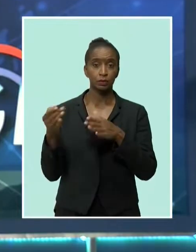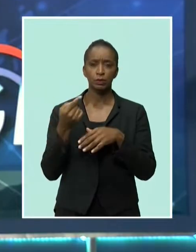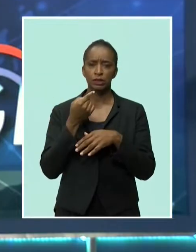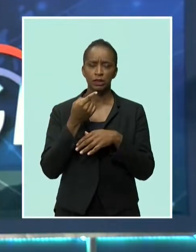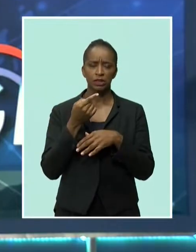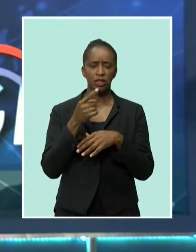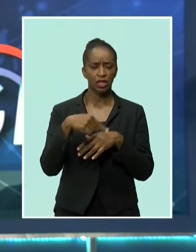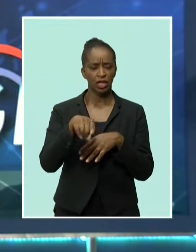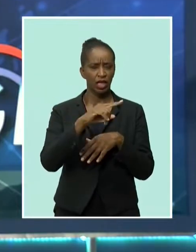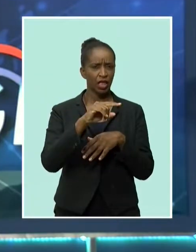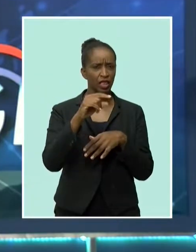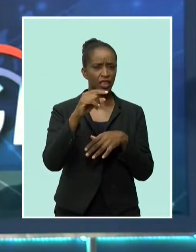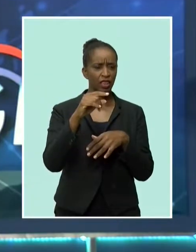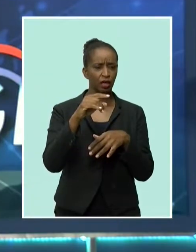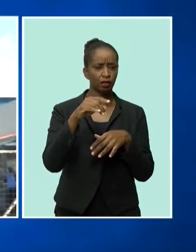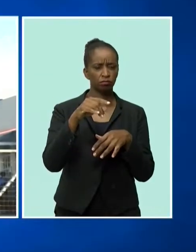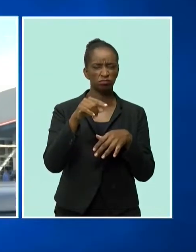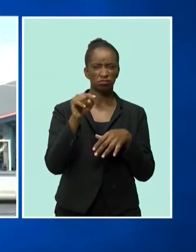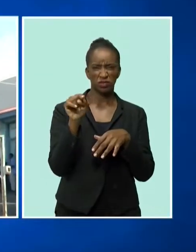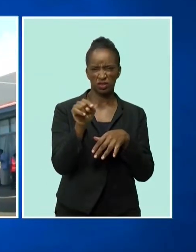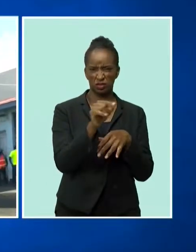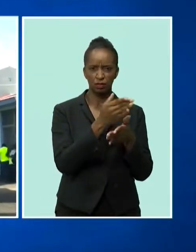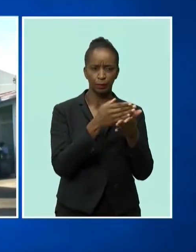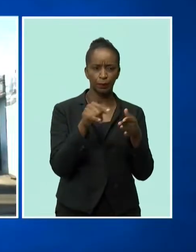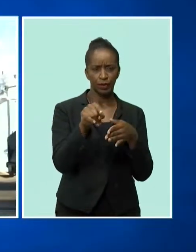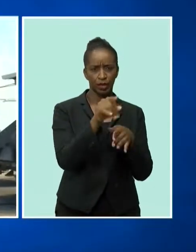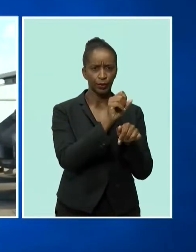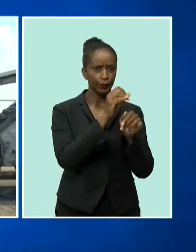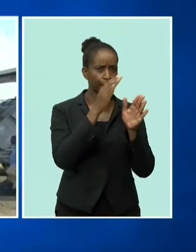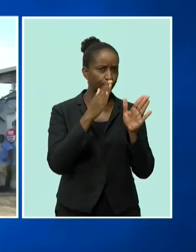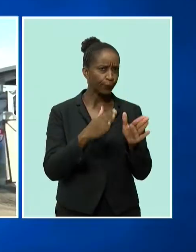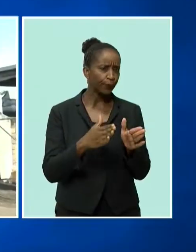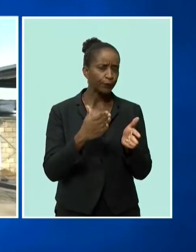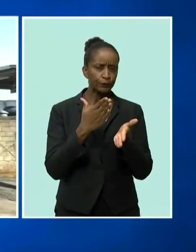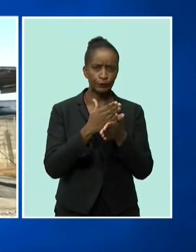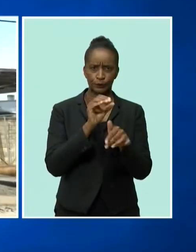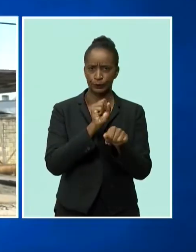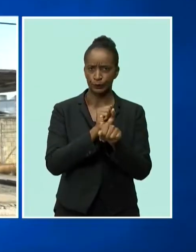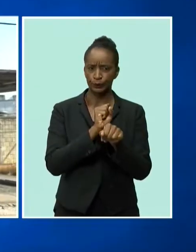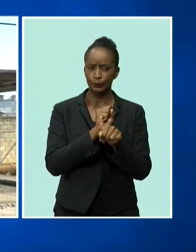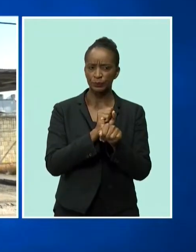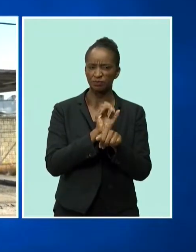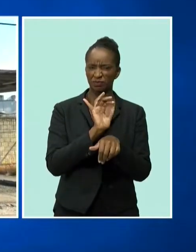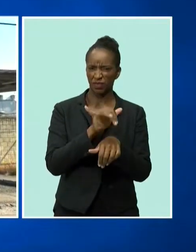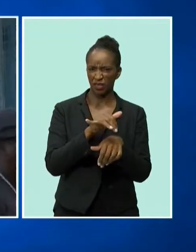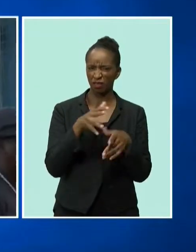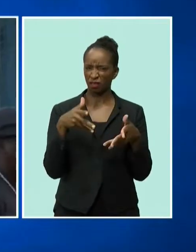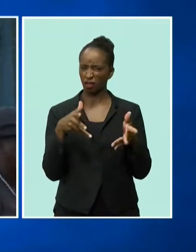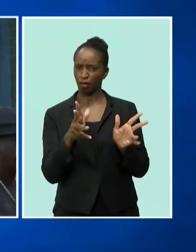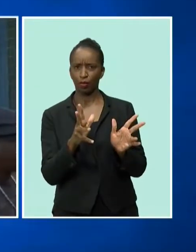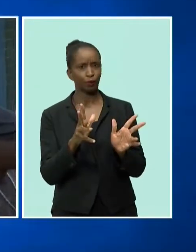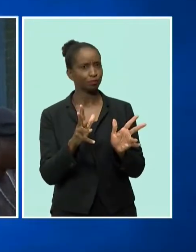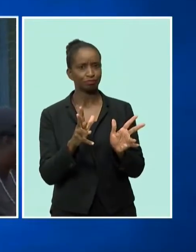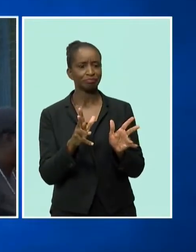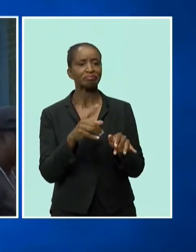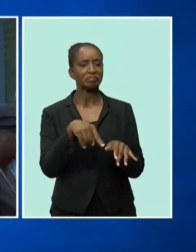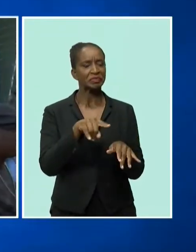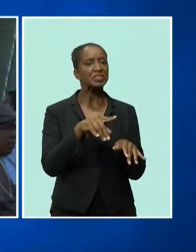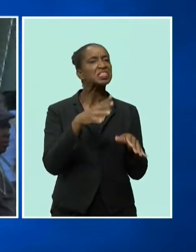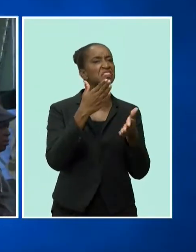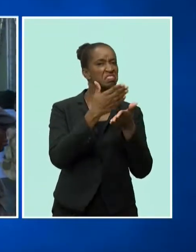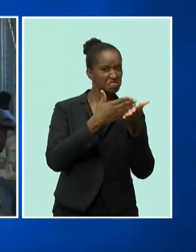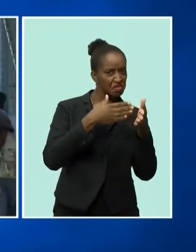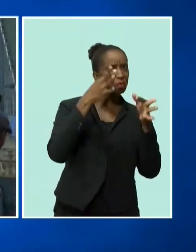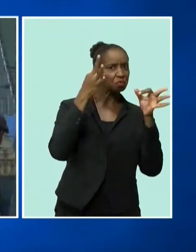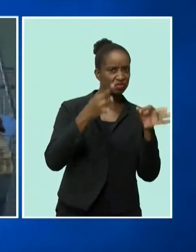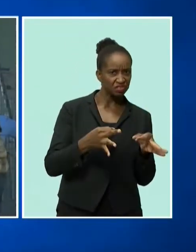wildcat strike. The head office at Wildy saw workers refuse to take up their assignments at various levels. In a statement to the media,